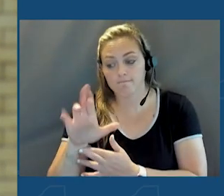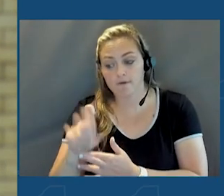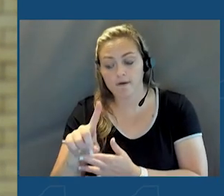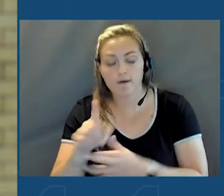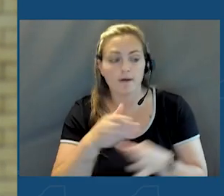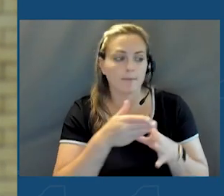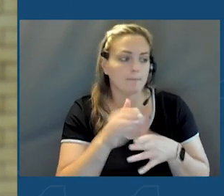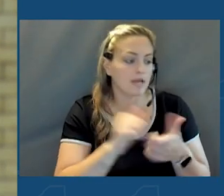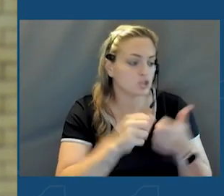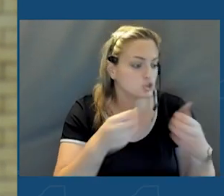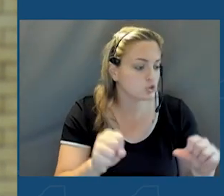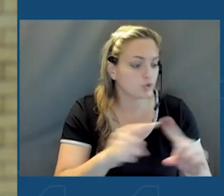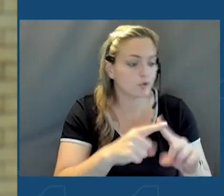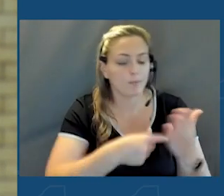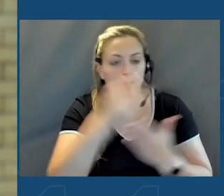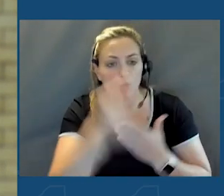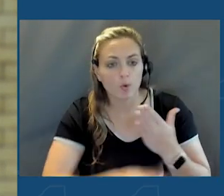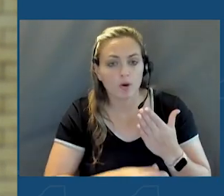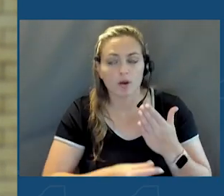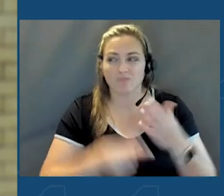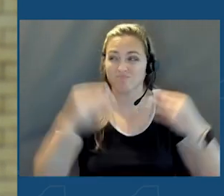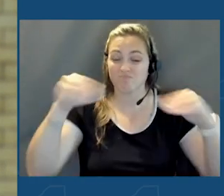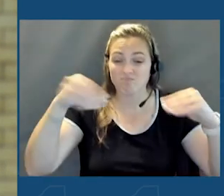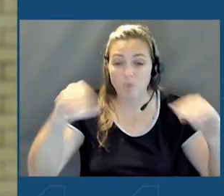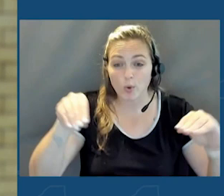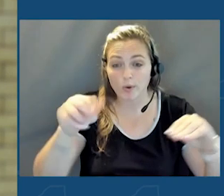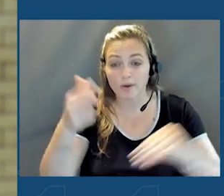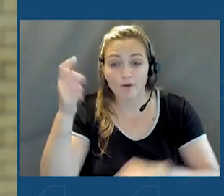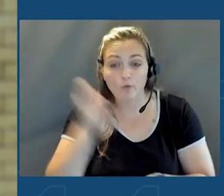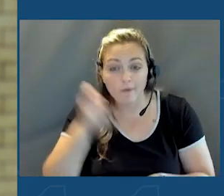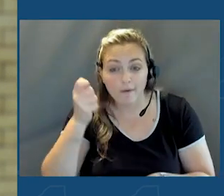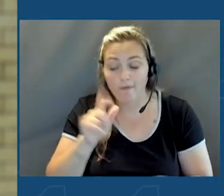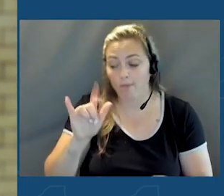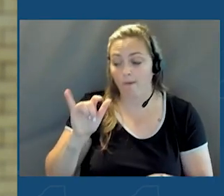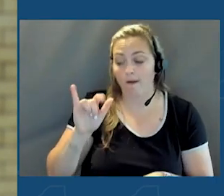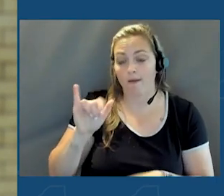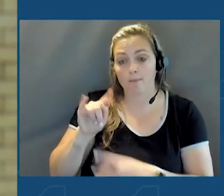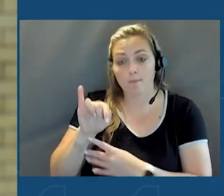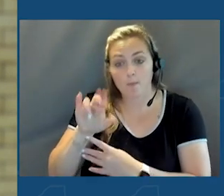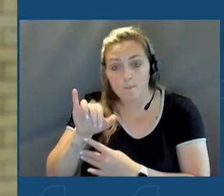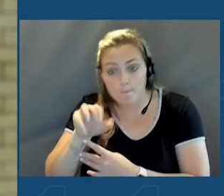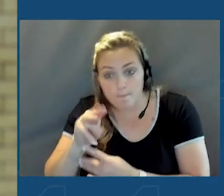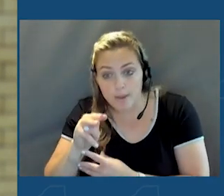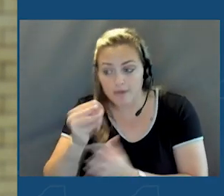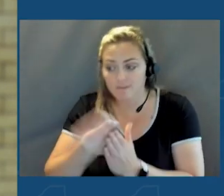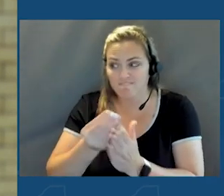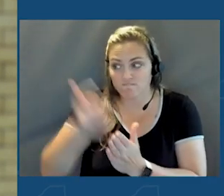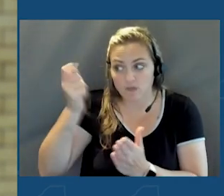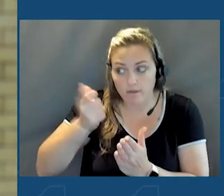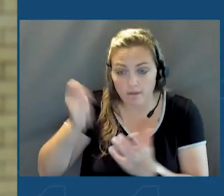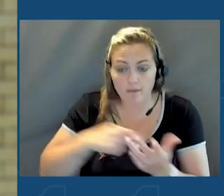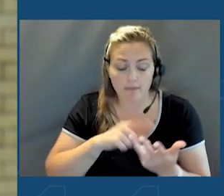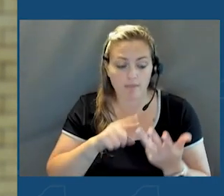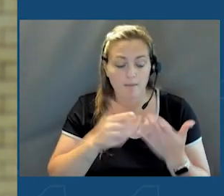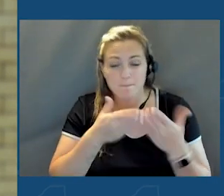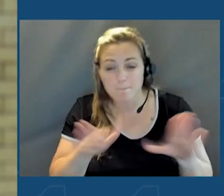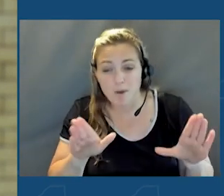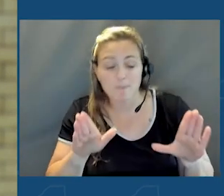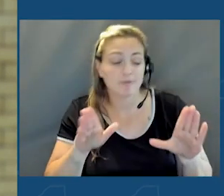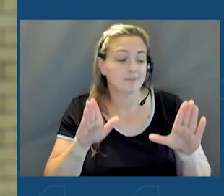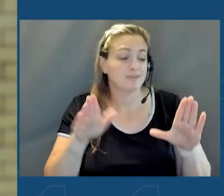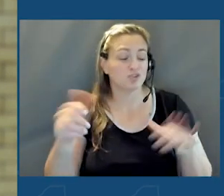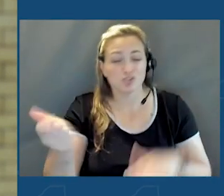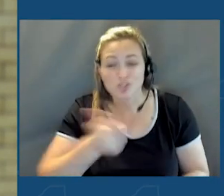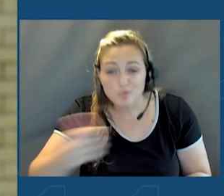New York Market Grants, the Long Island Momentum Fund, the Mid-Hudson Momentum Fund, the Public Transportation Fund. We